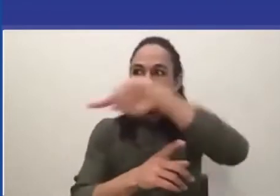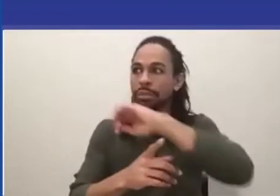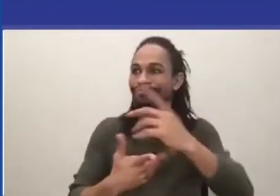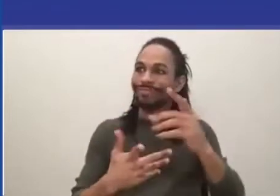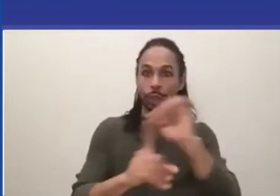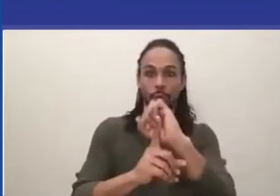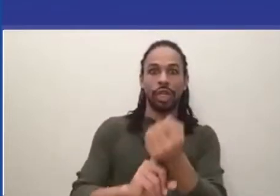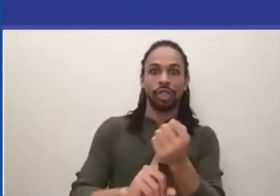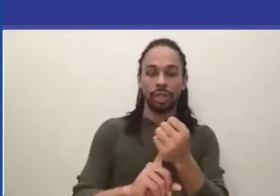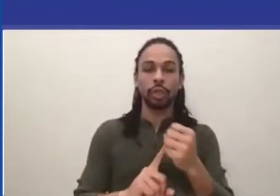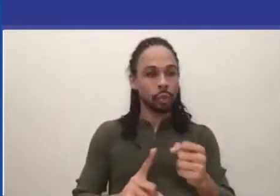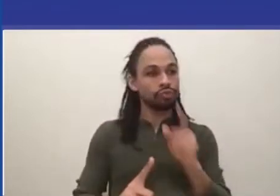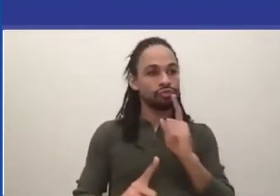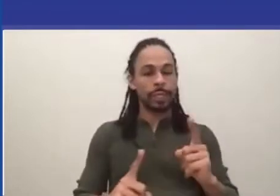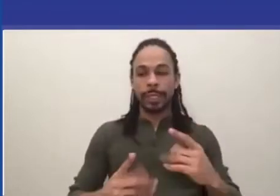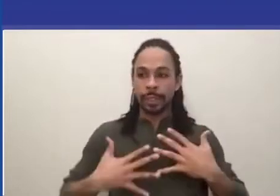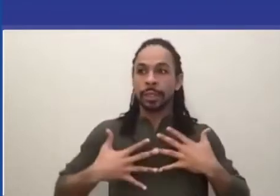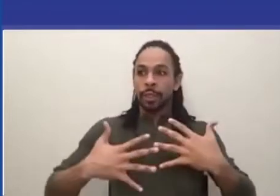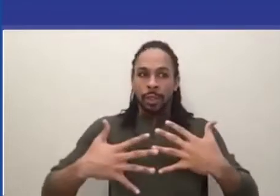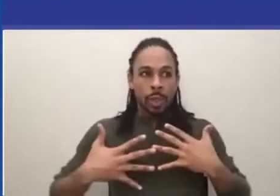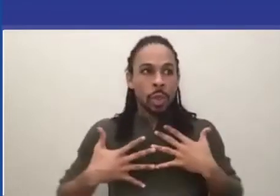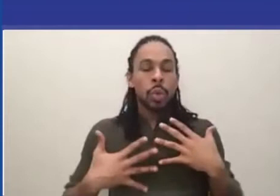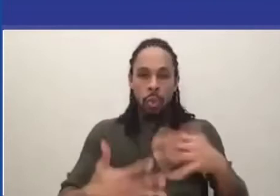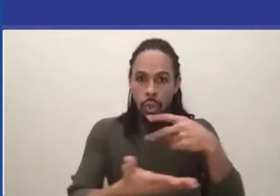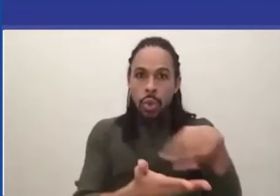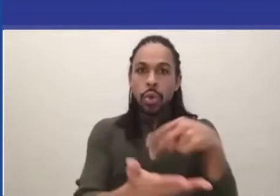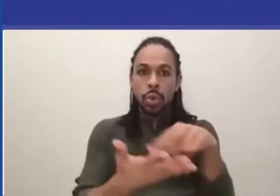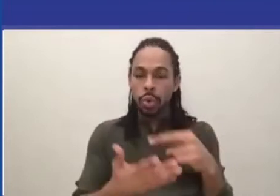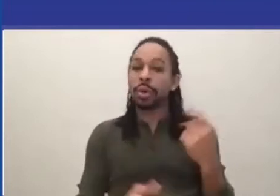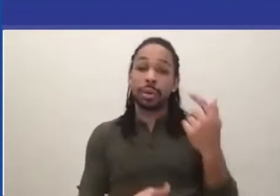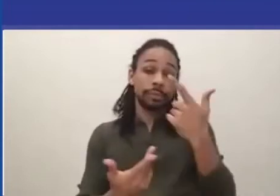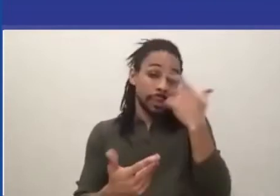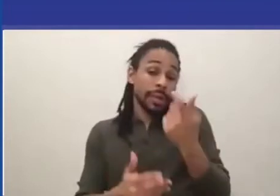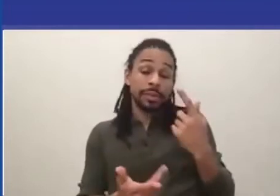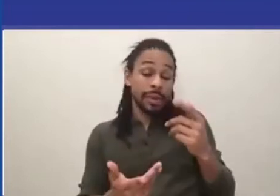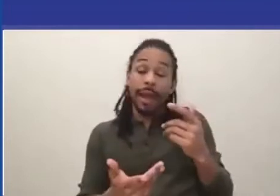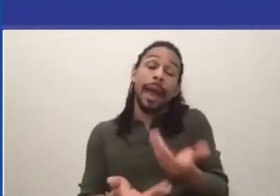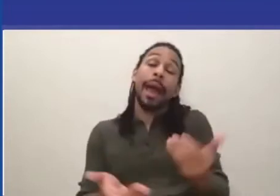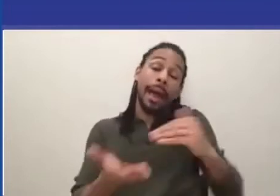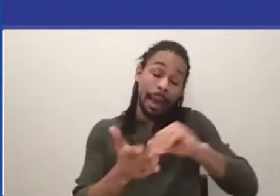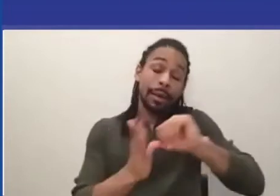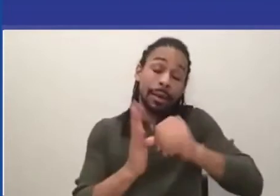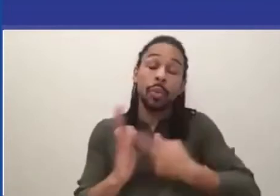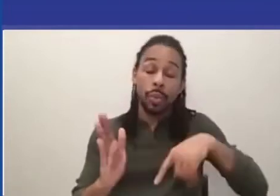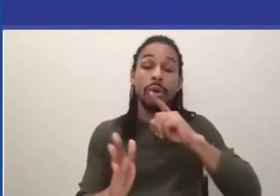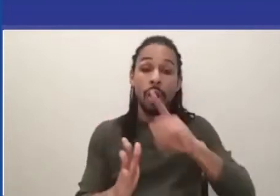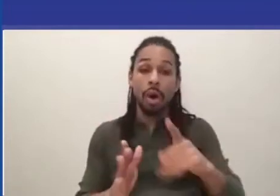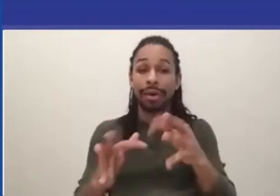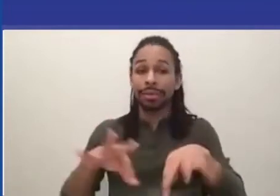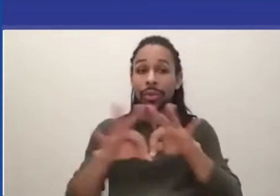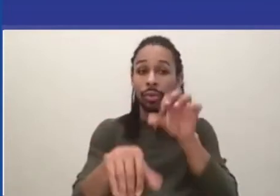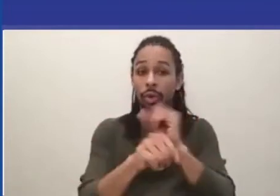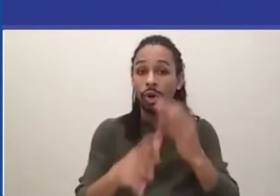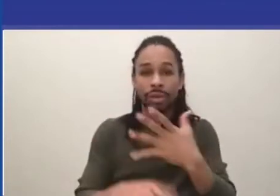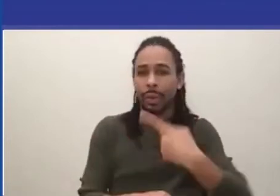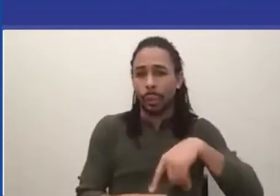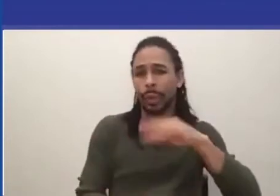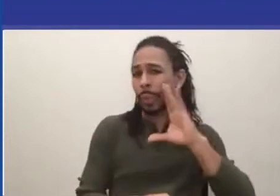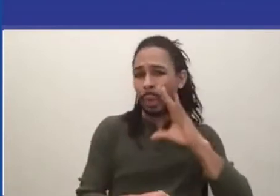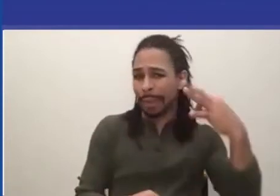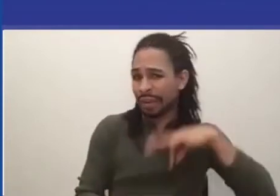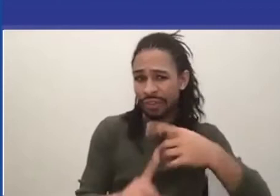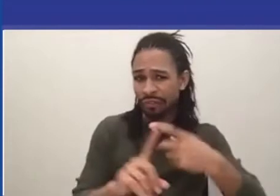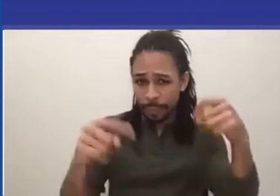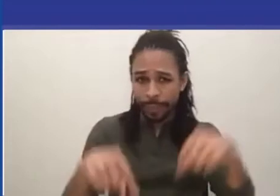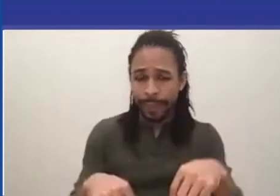will benefit. Strangely enough, we will benefit from this, because we have to, I think the dancers or cultural